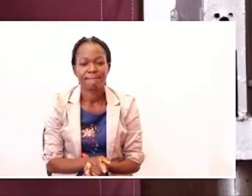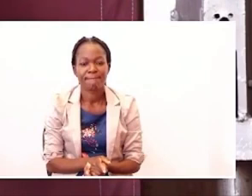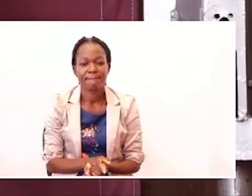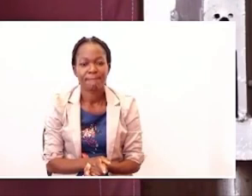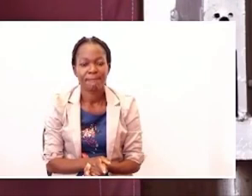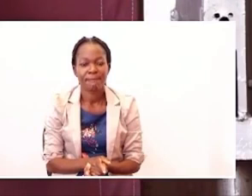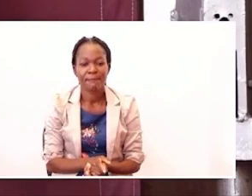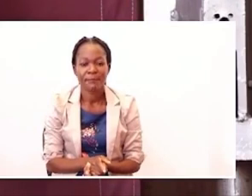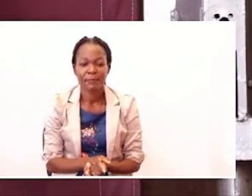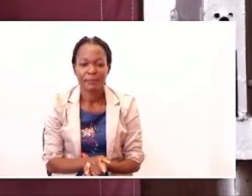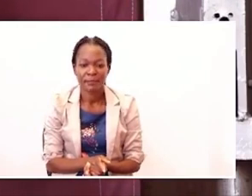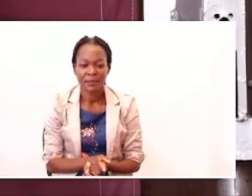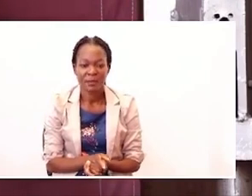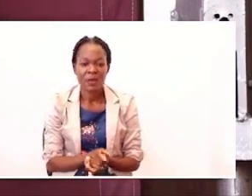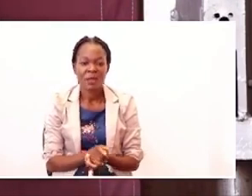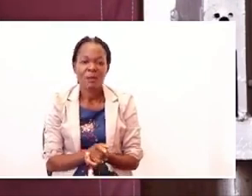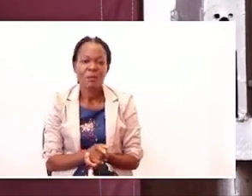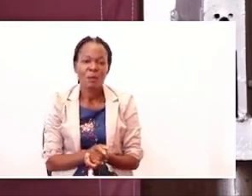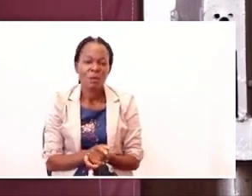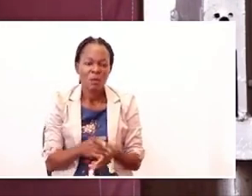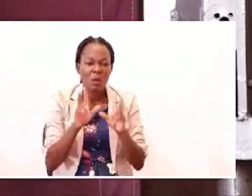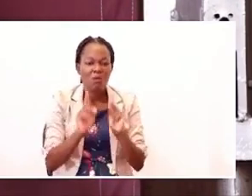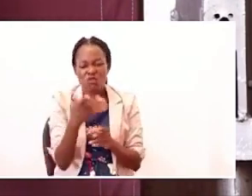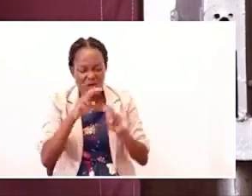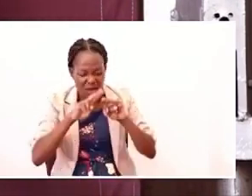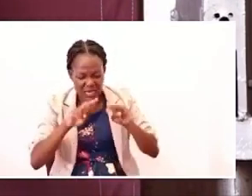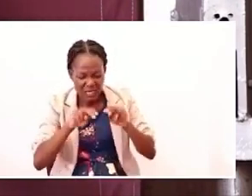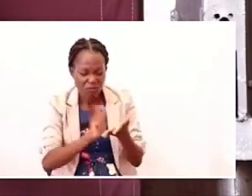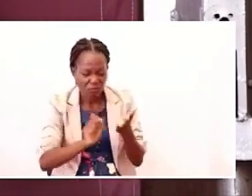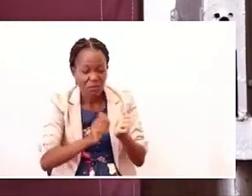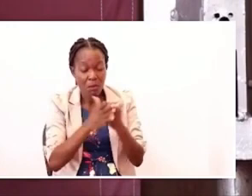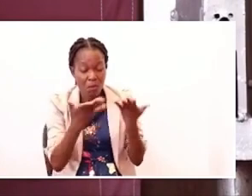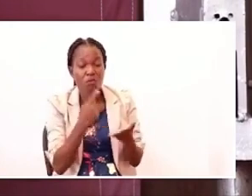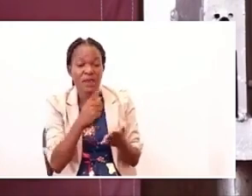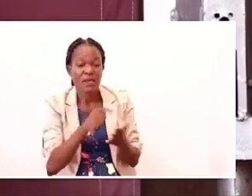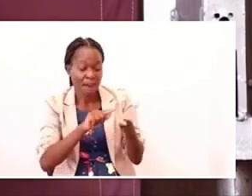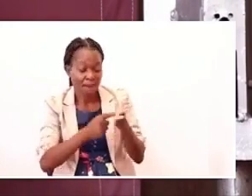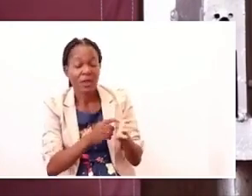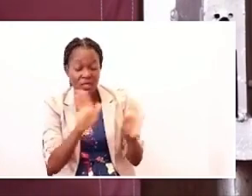One of the authors that I have encountered has actually made the point